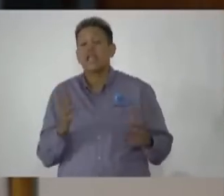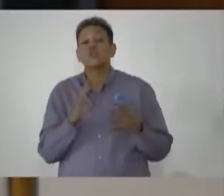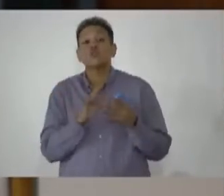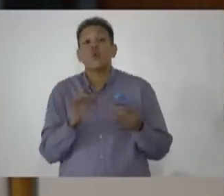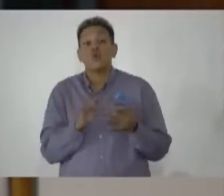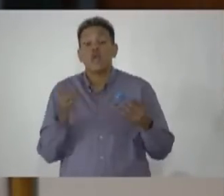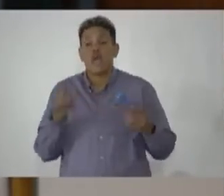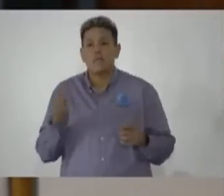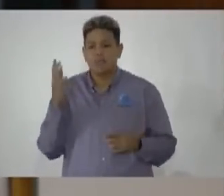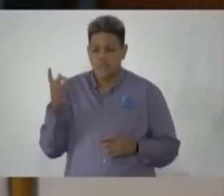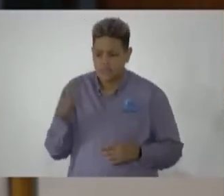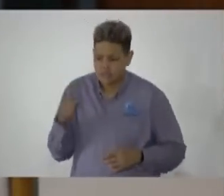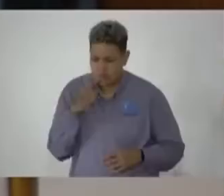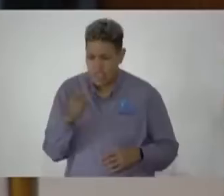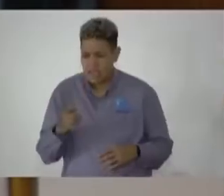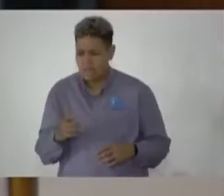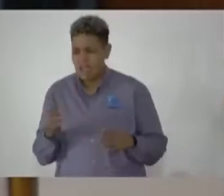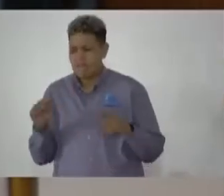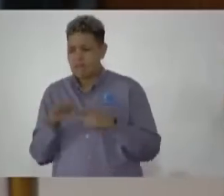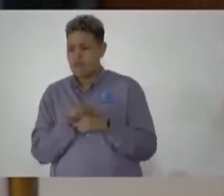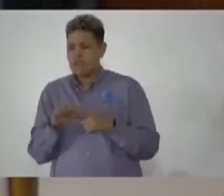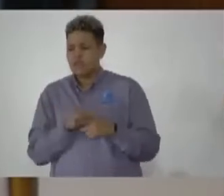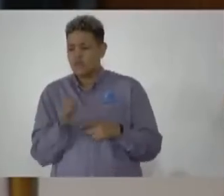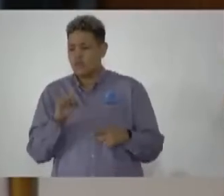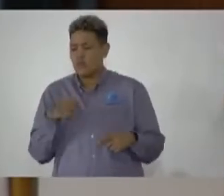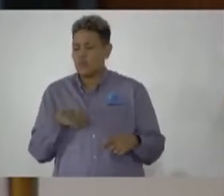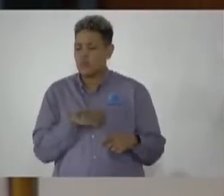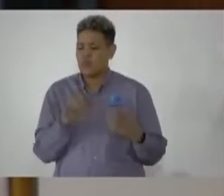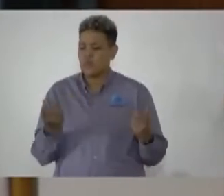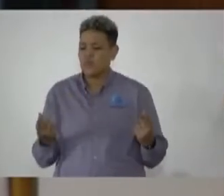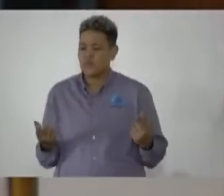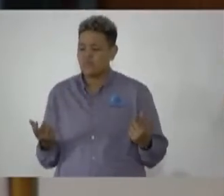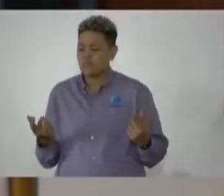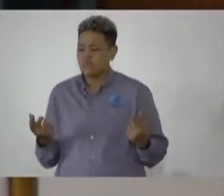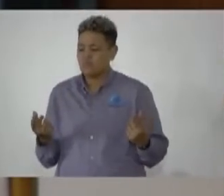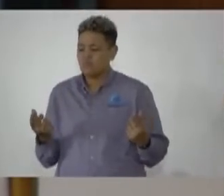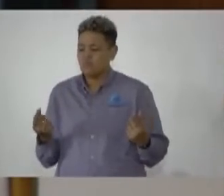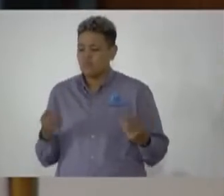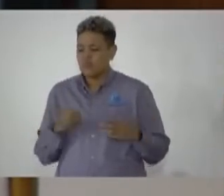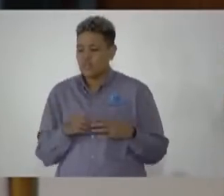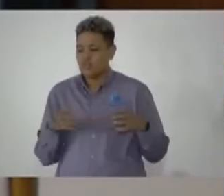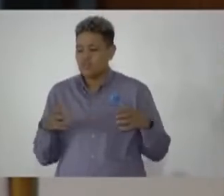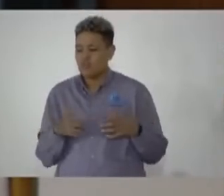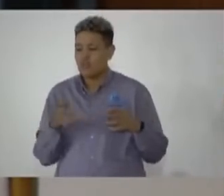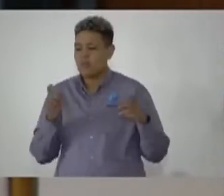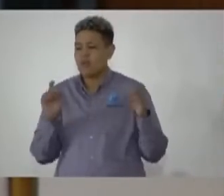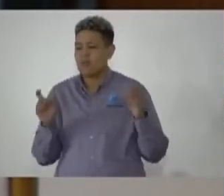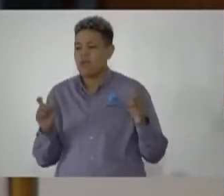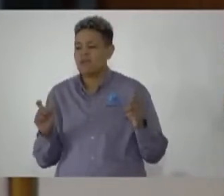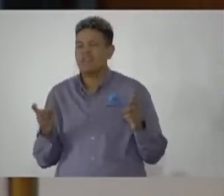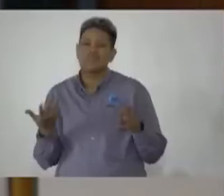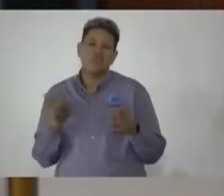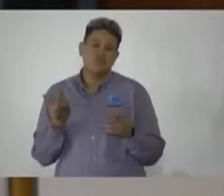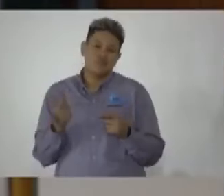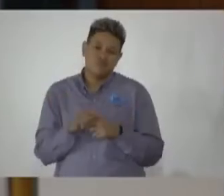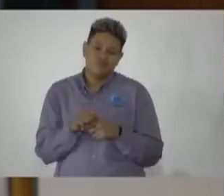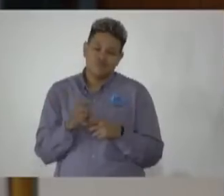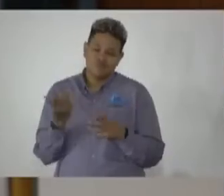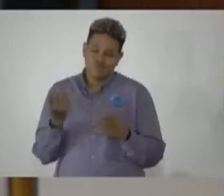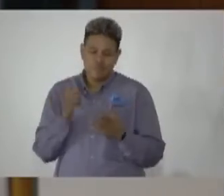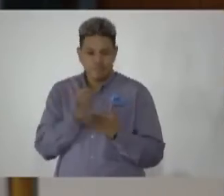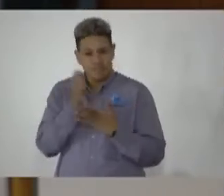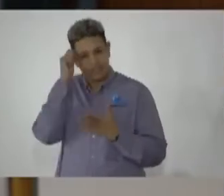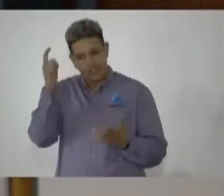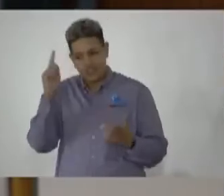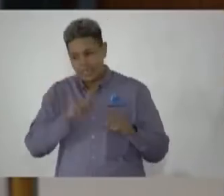tales, there was an exercise where we were in groups dealing with different issues that we